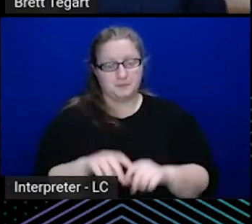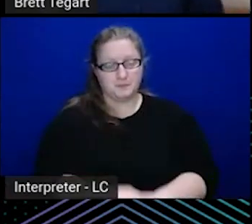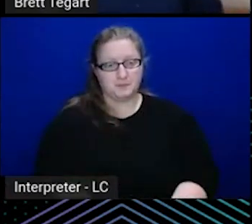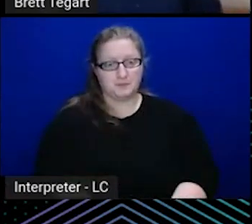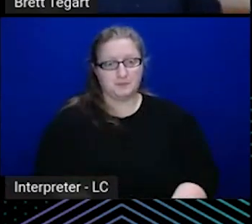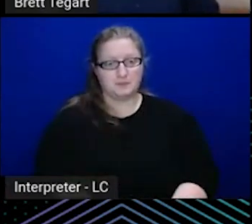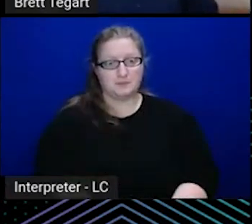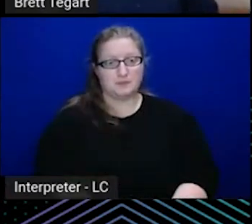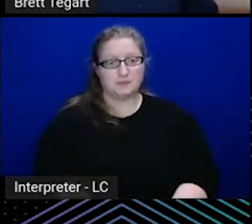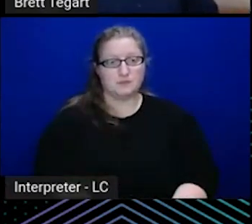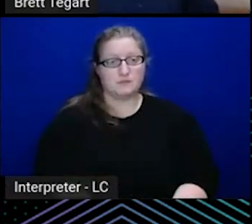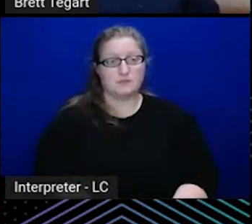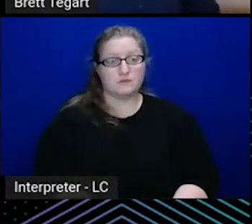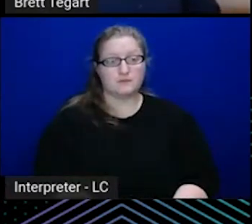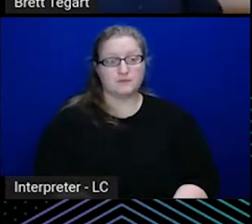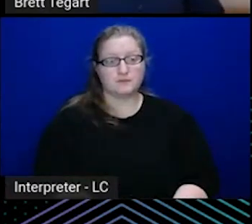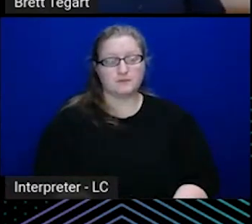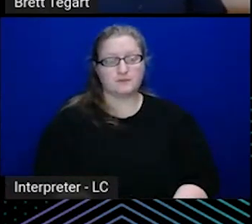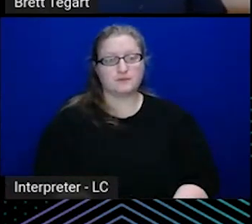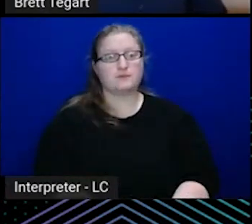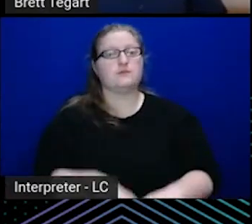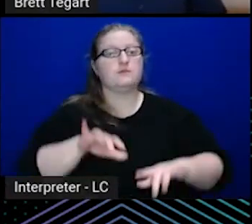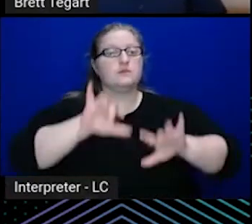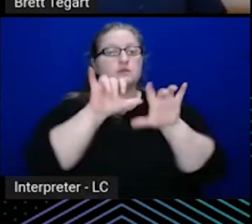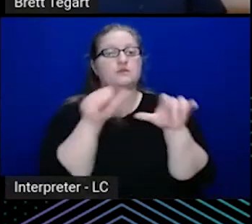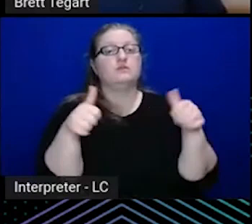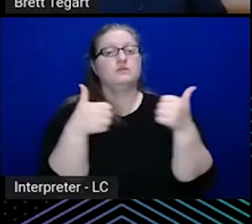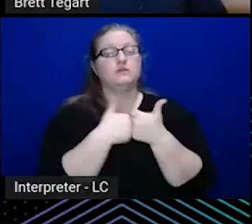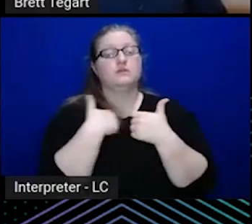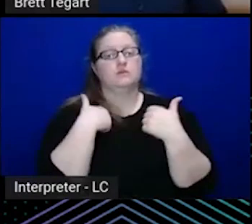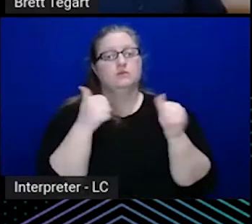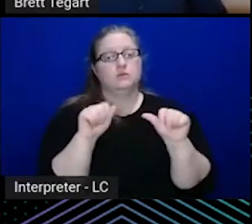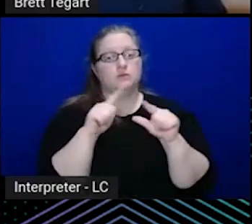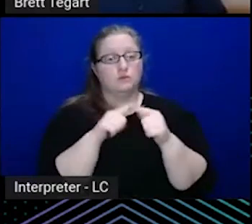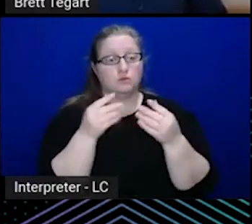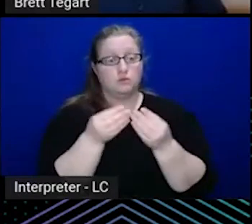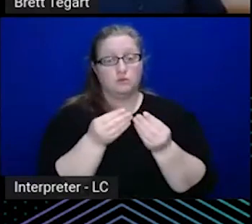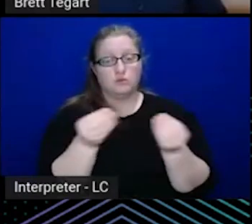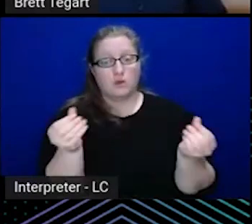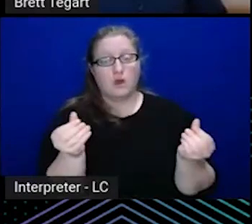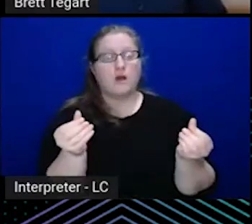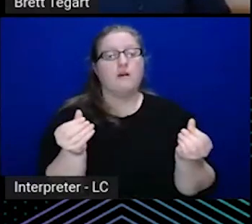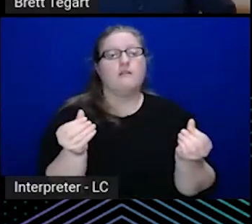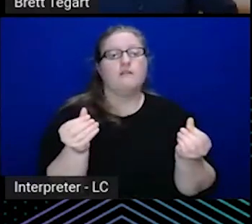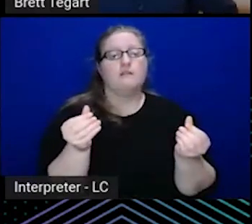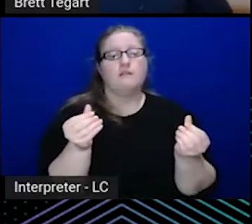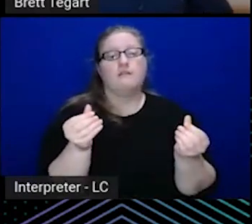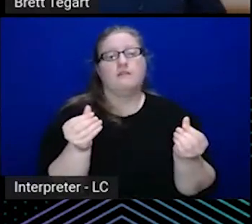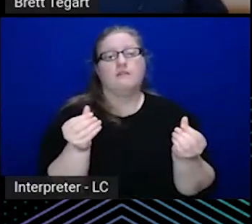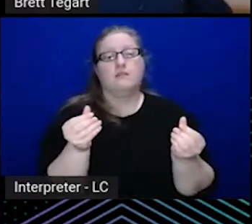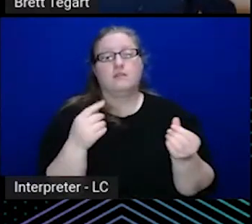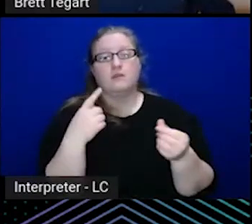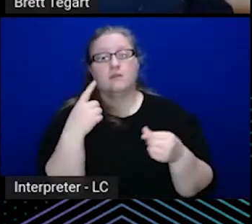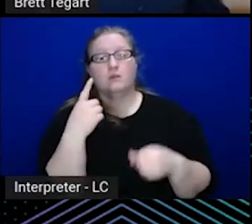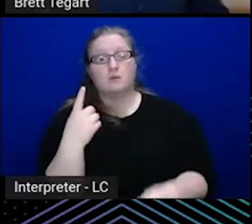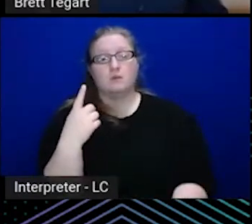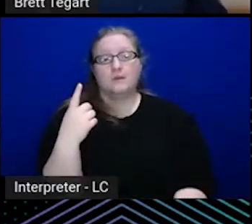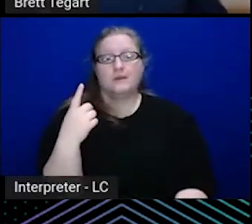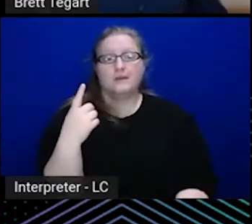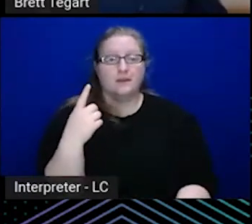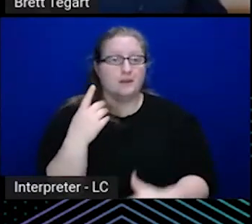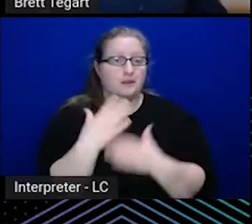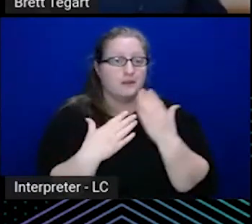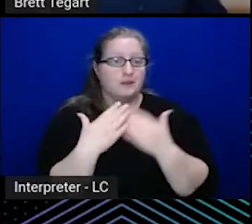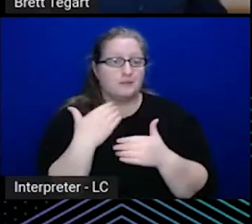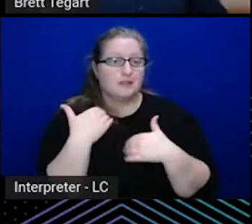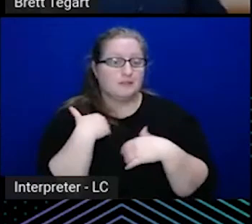Okay, so I said the challenge that we're trying to solve here is, on one hand, it's security, right? Security controls must